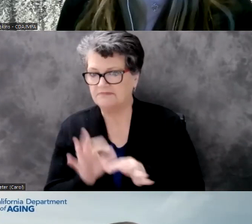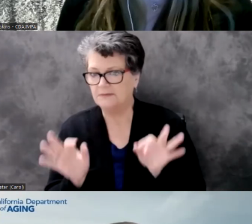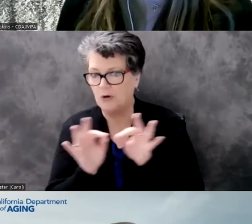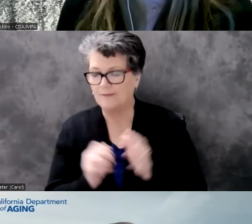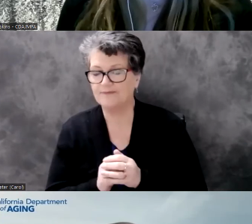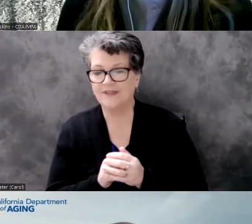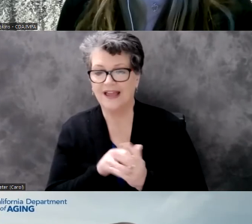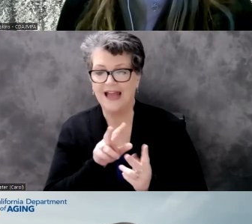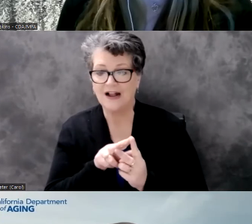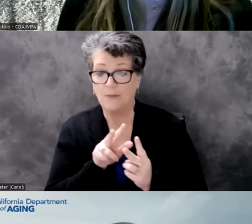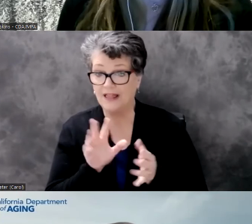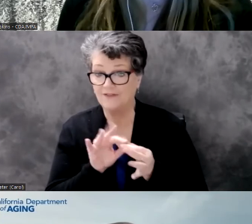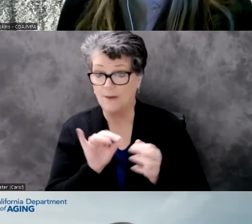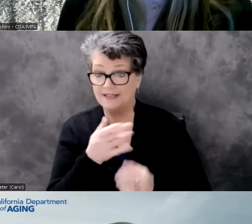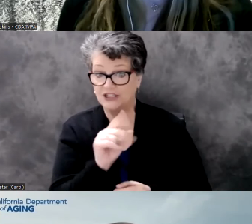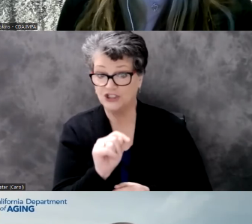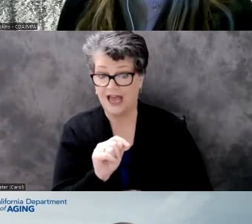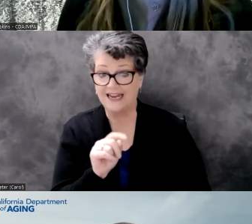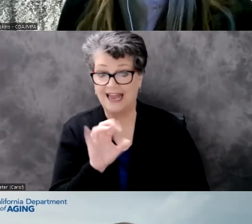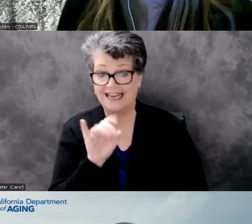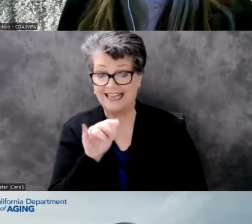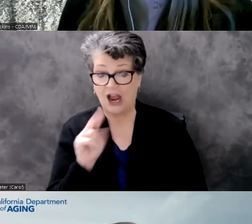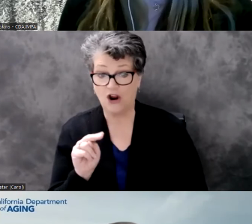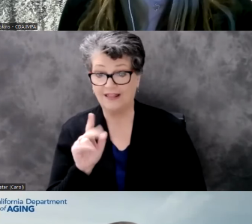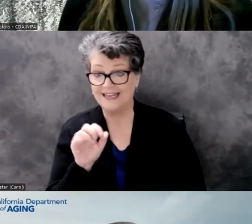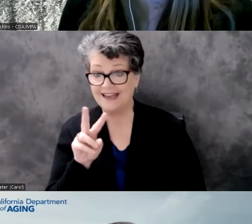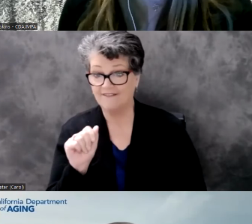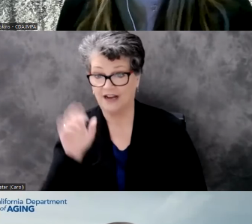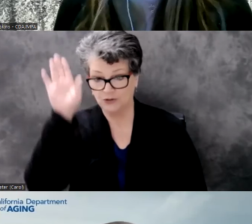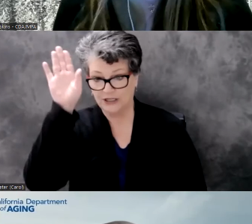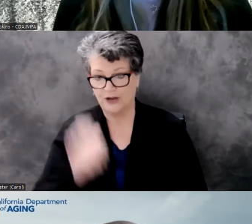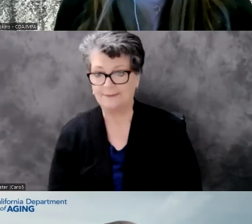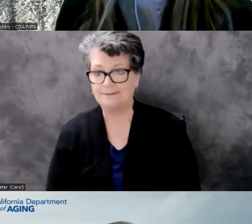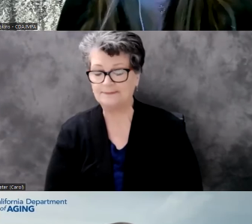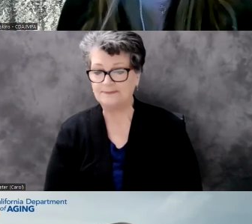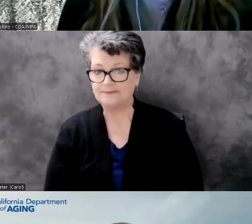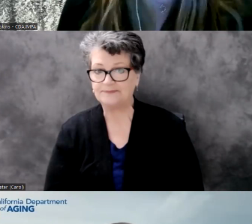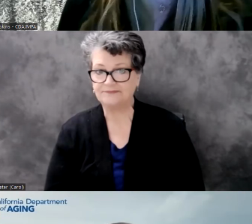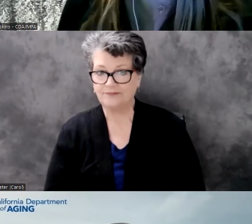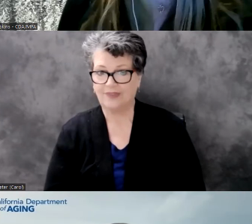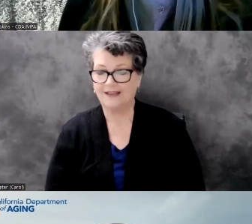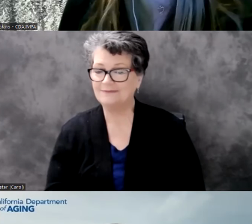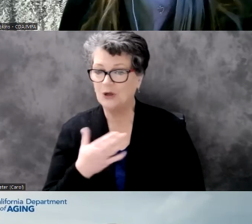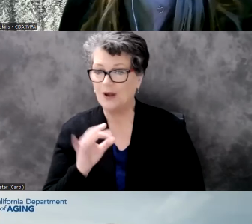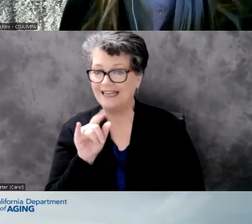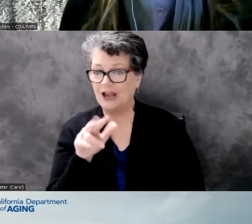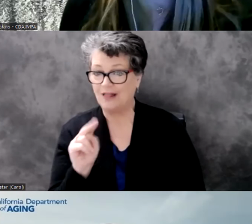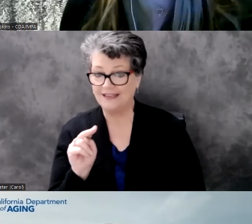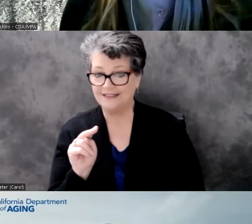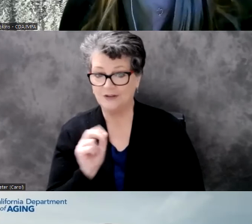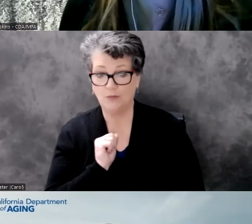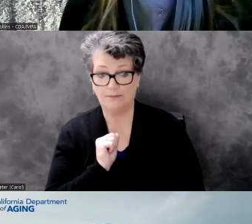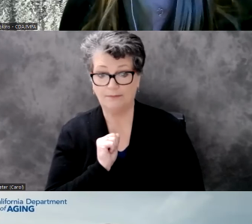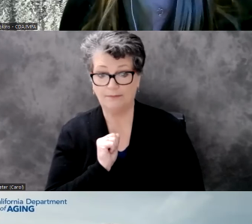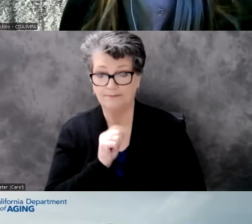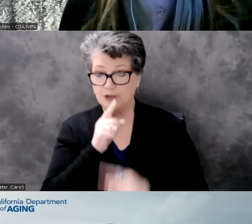comments in the chat, and I see that Carolyn Nava has raised her hand. Go ahead, Carolyn. Oh, she's